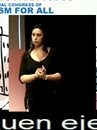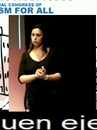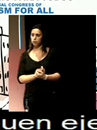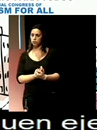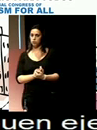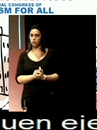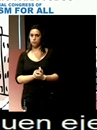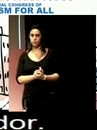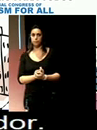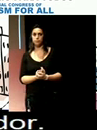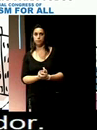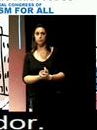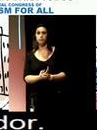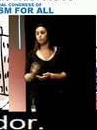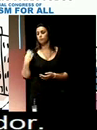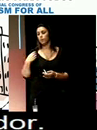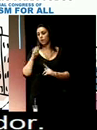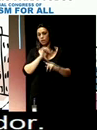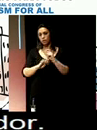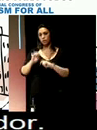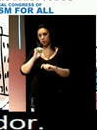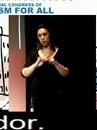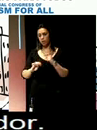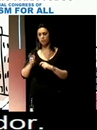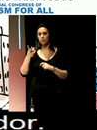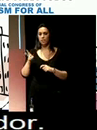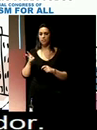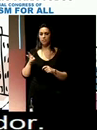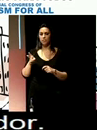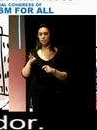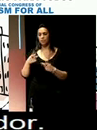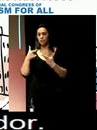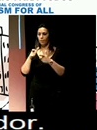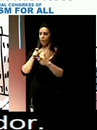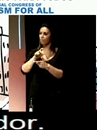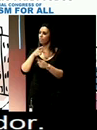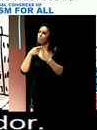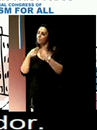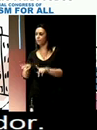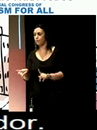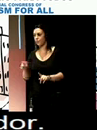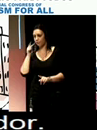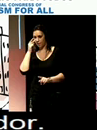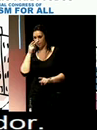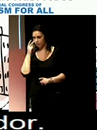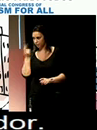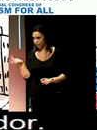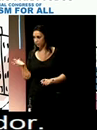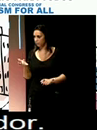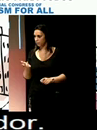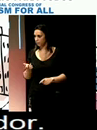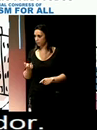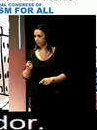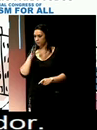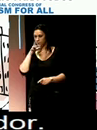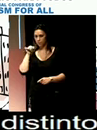areas of intervention in integration of people with disabilities, and in respect to tourism, this association